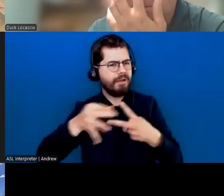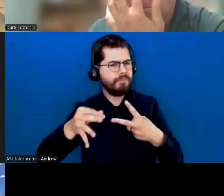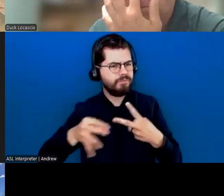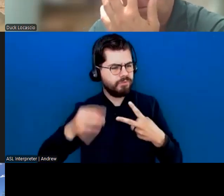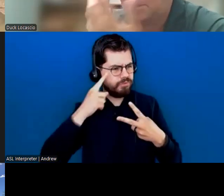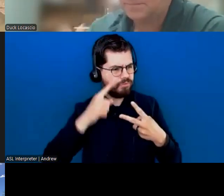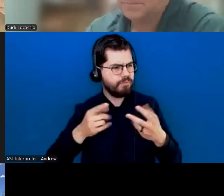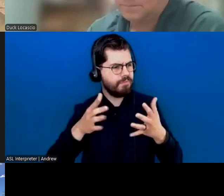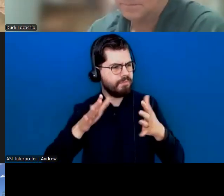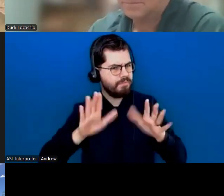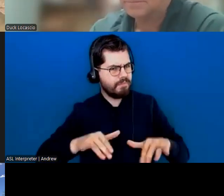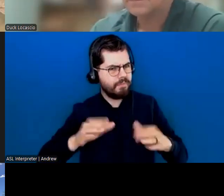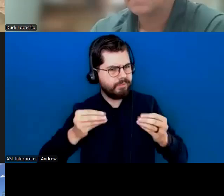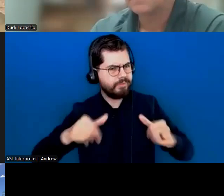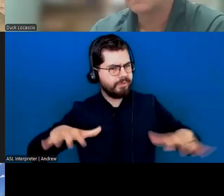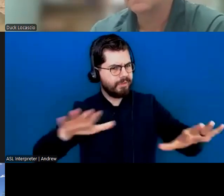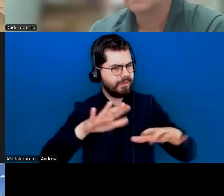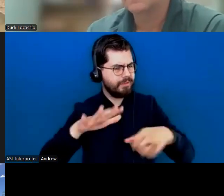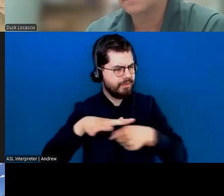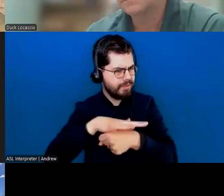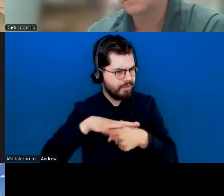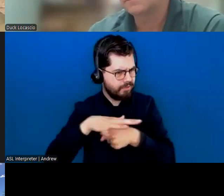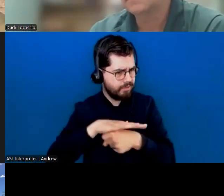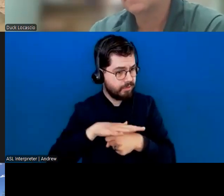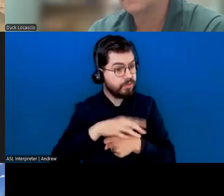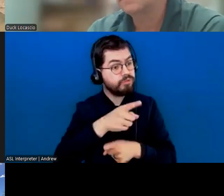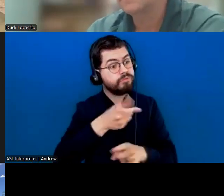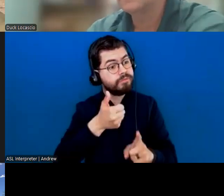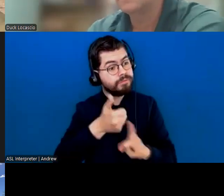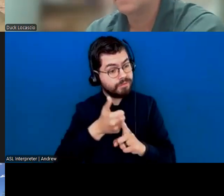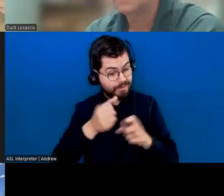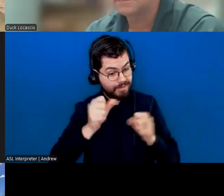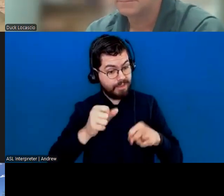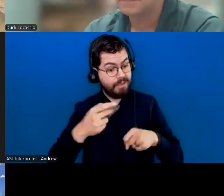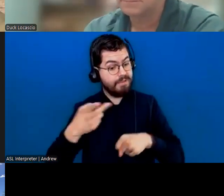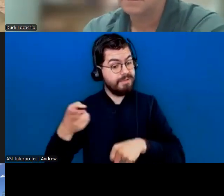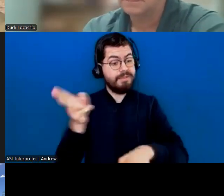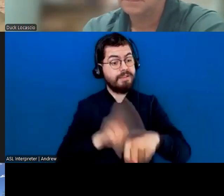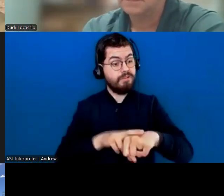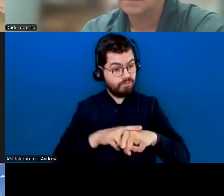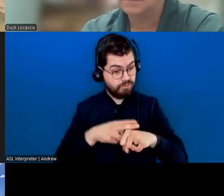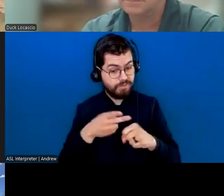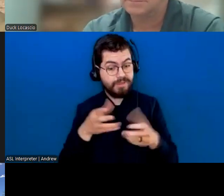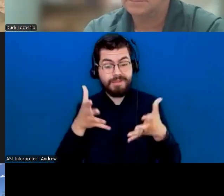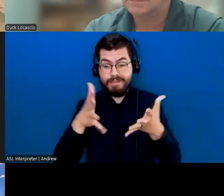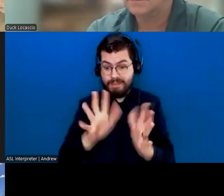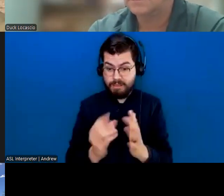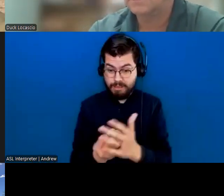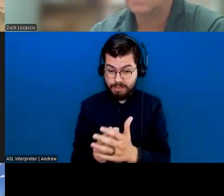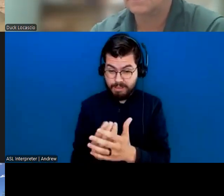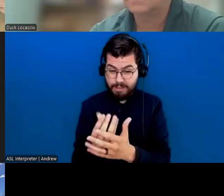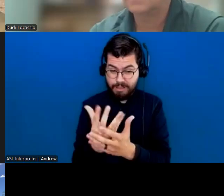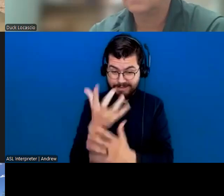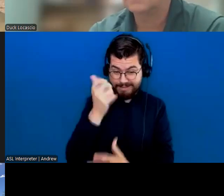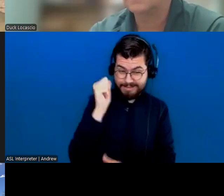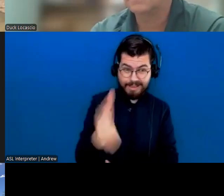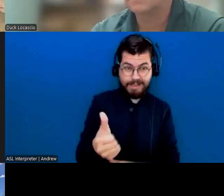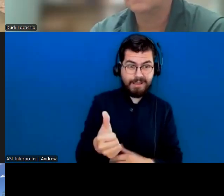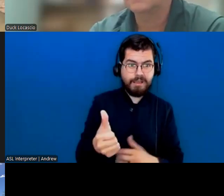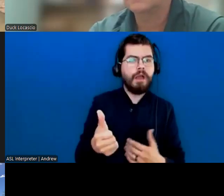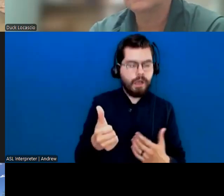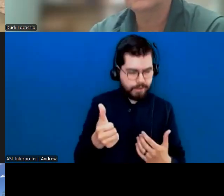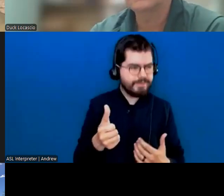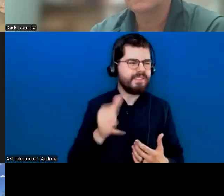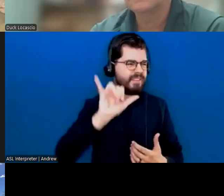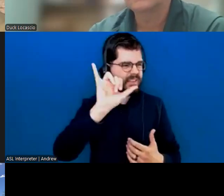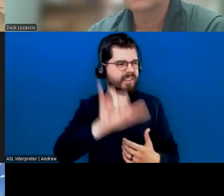If you can naturally regenerate it, that's what you always need to do. And so working with landowners to understand